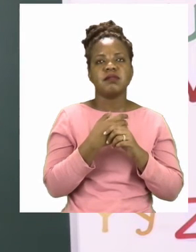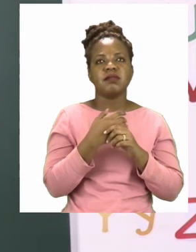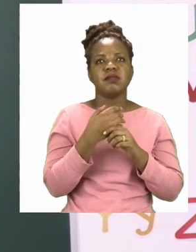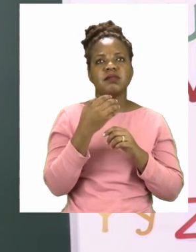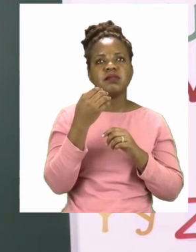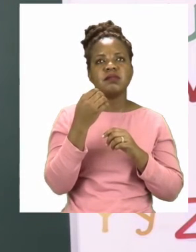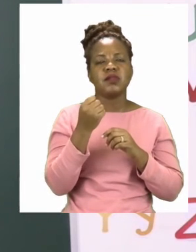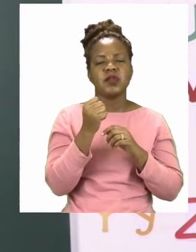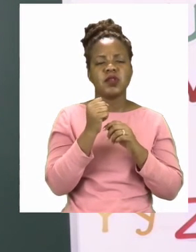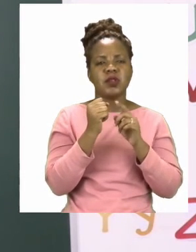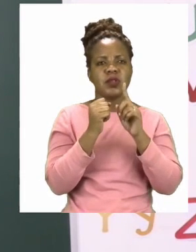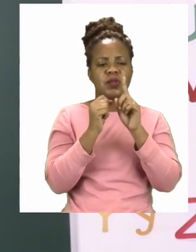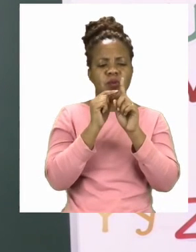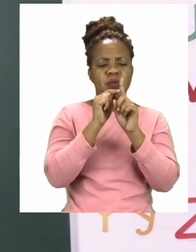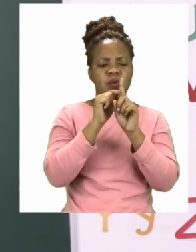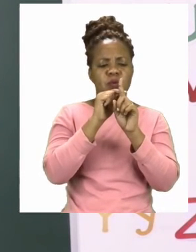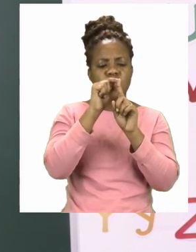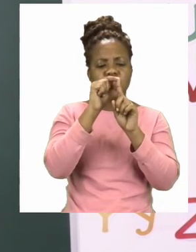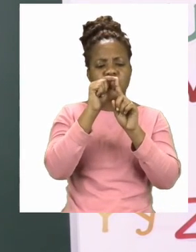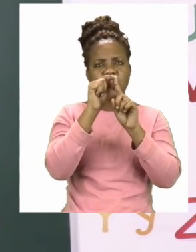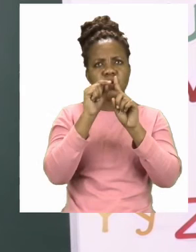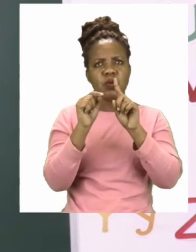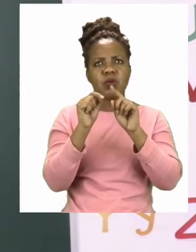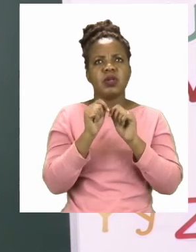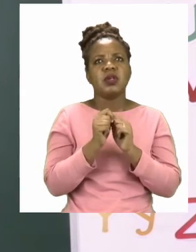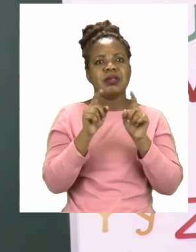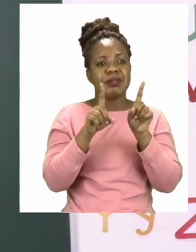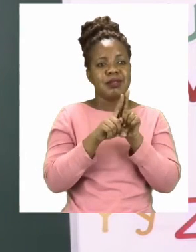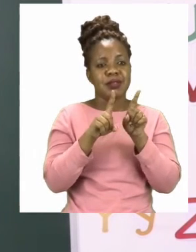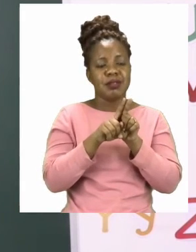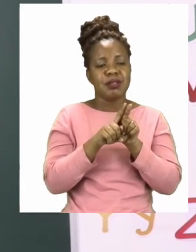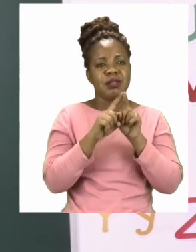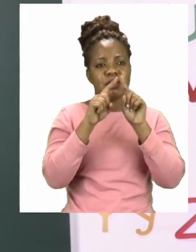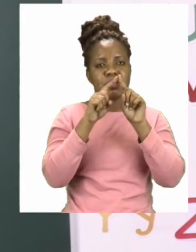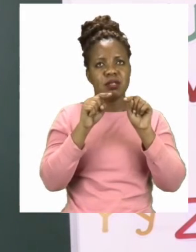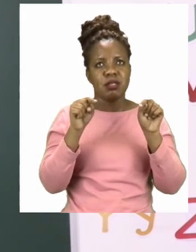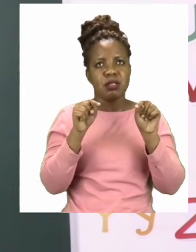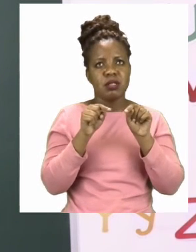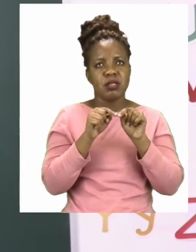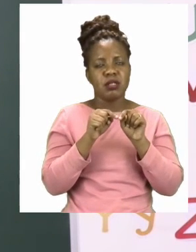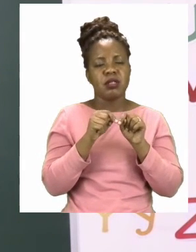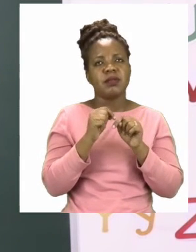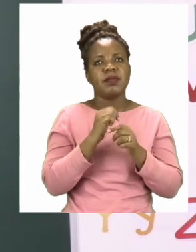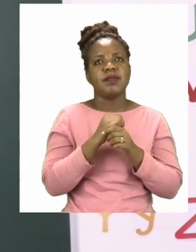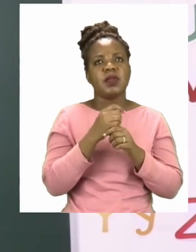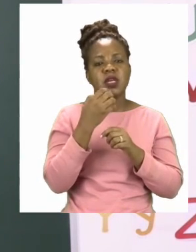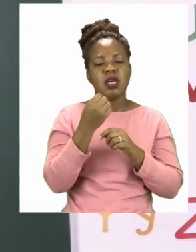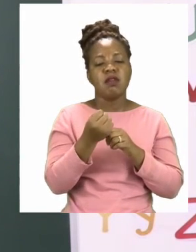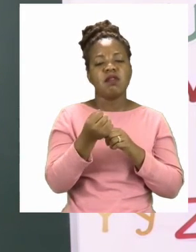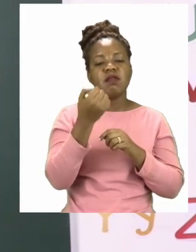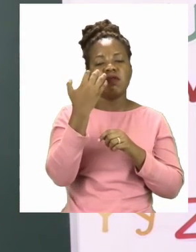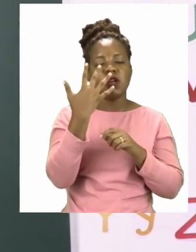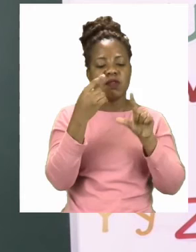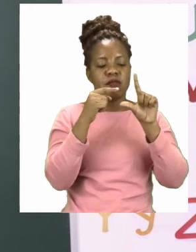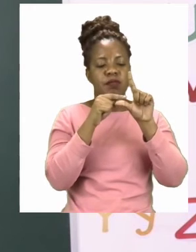tip just like a triangle and it has 5 angles.